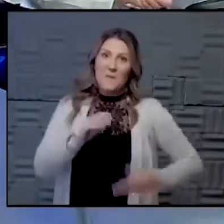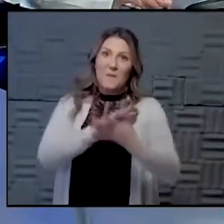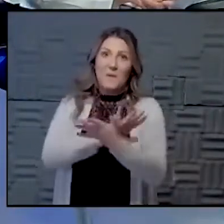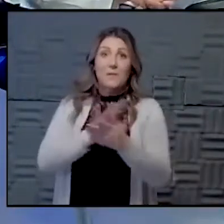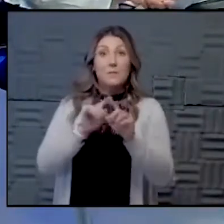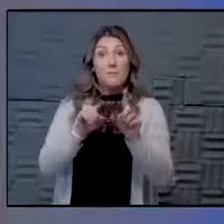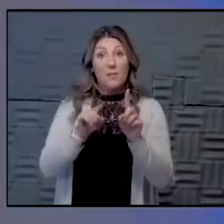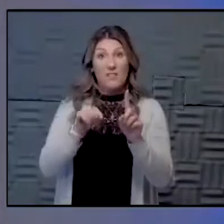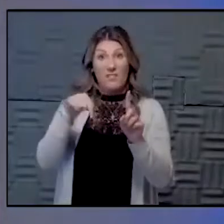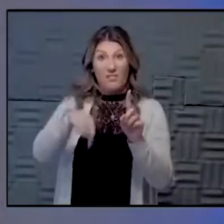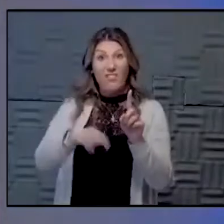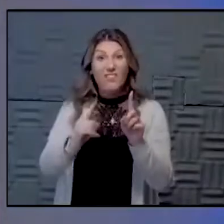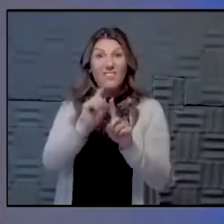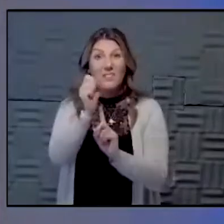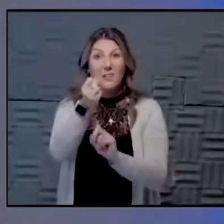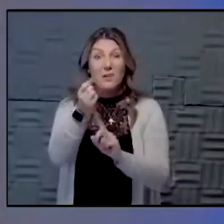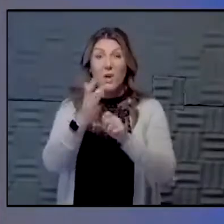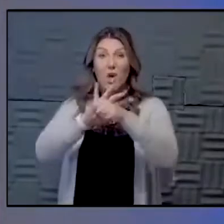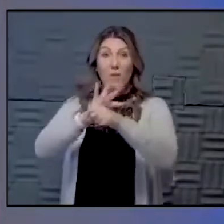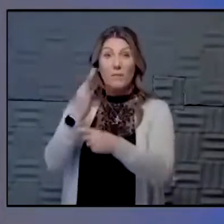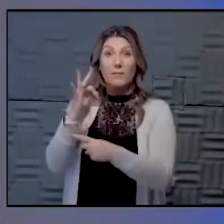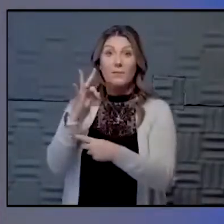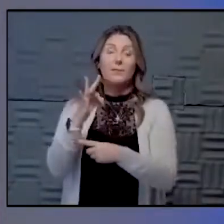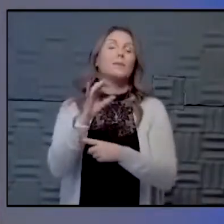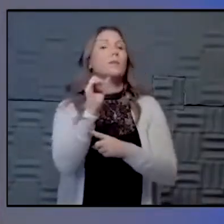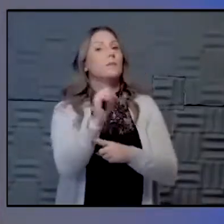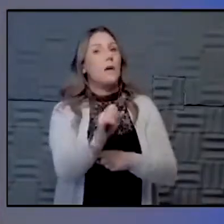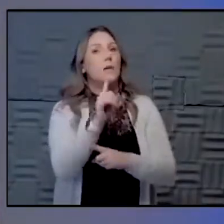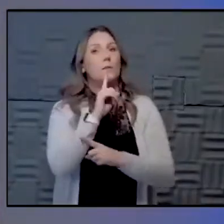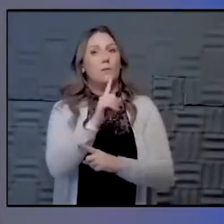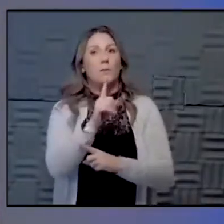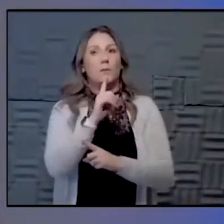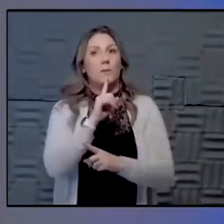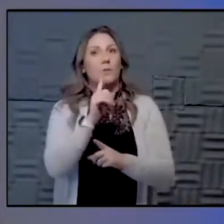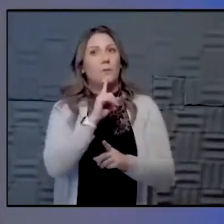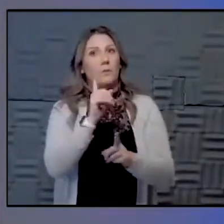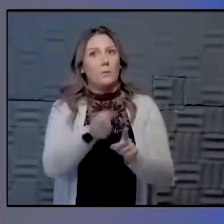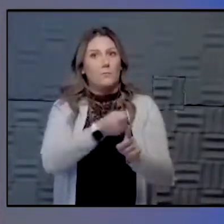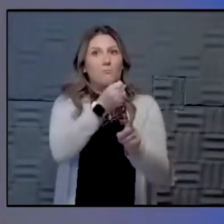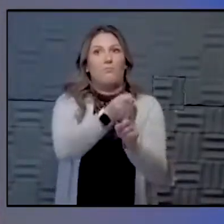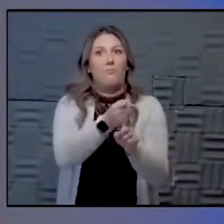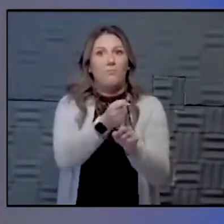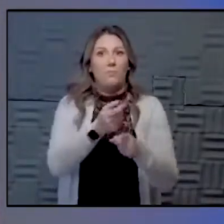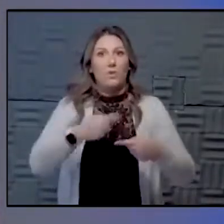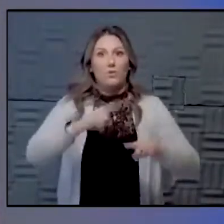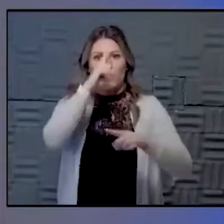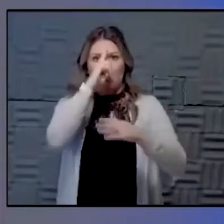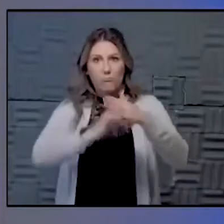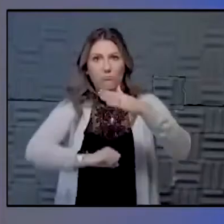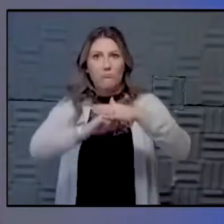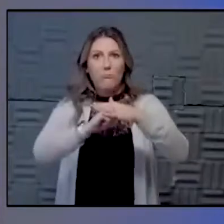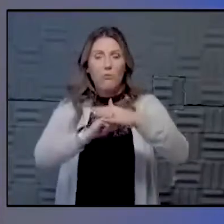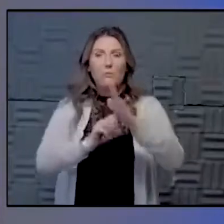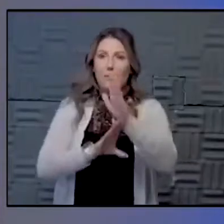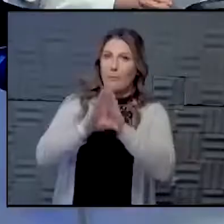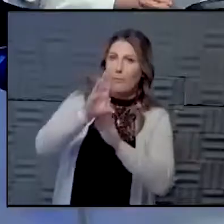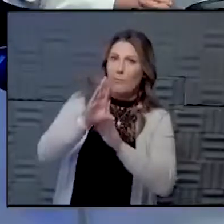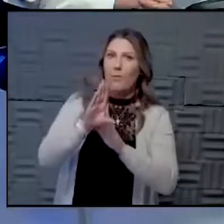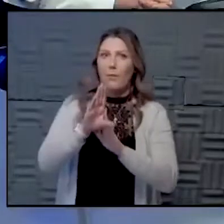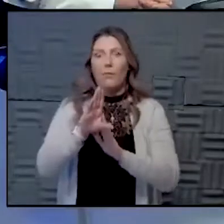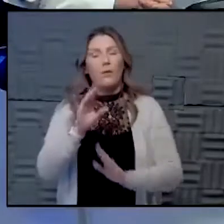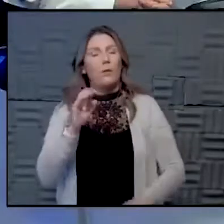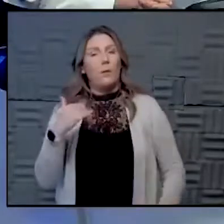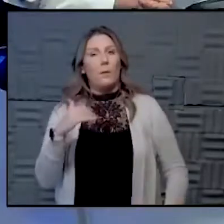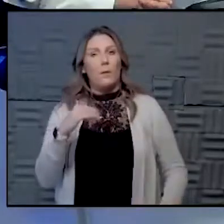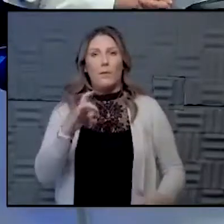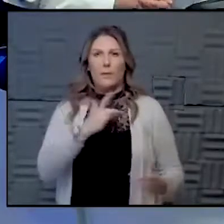COVID-19. COVID-19 played a major role in strokes during the peak time of the pandemic. Yeah, that's a